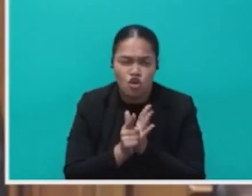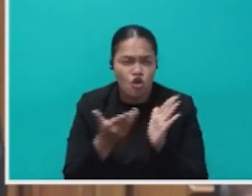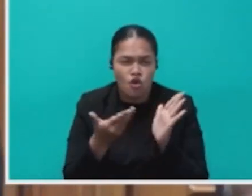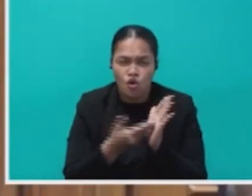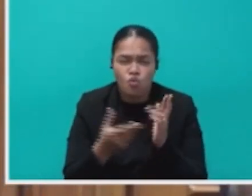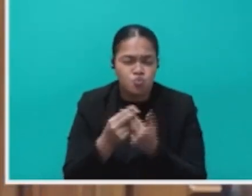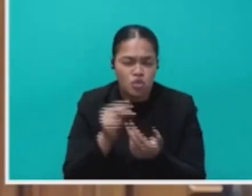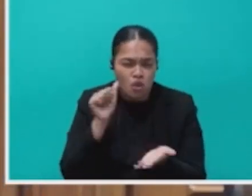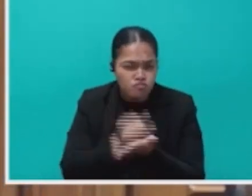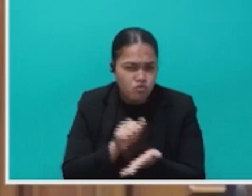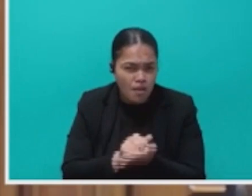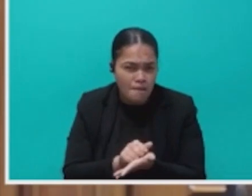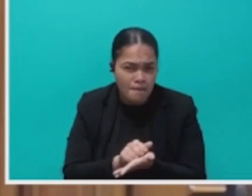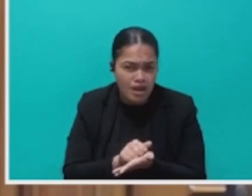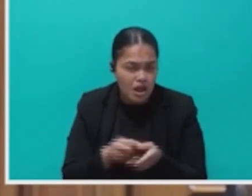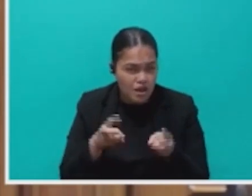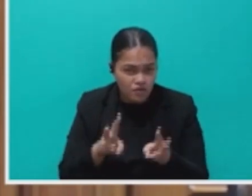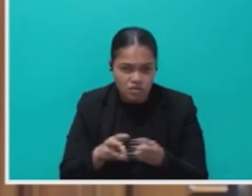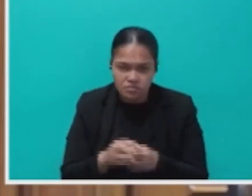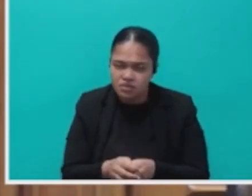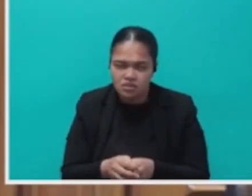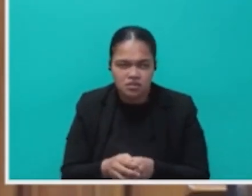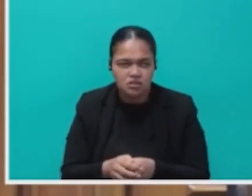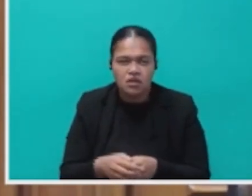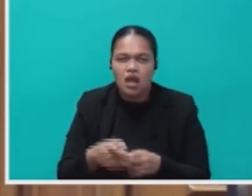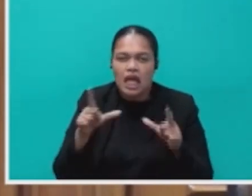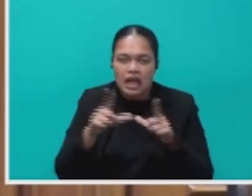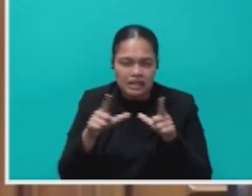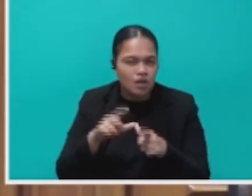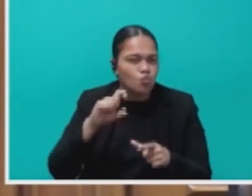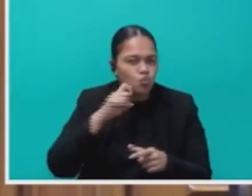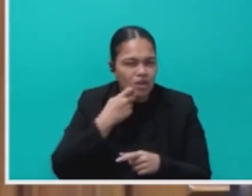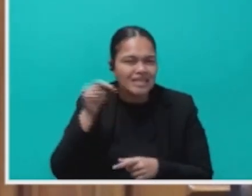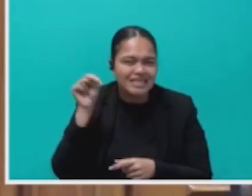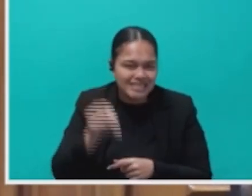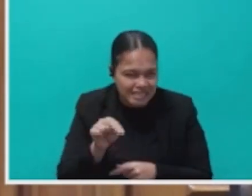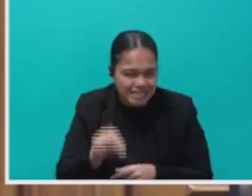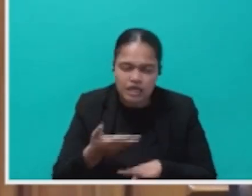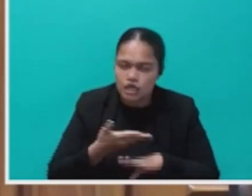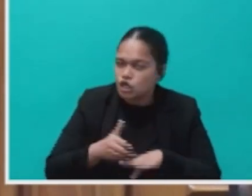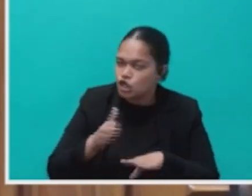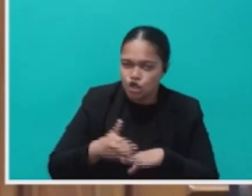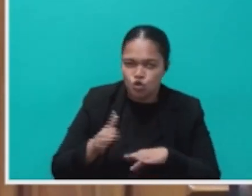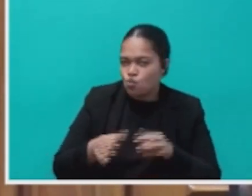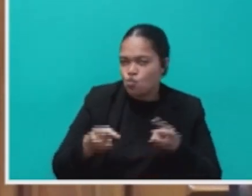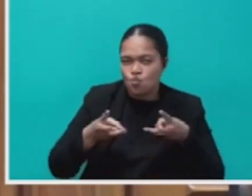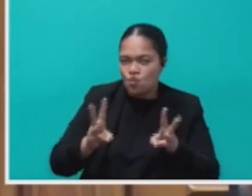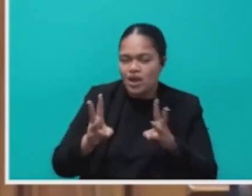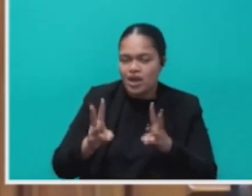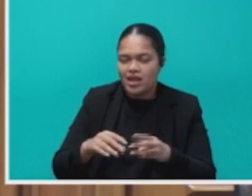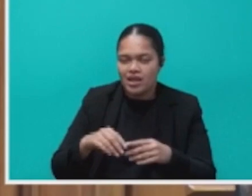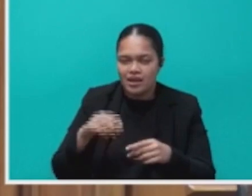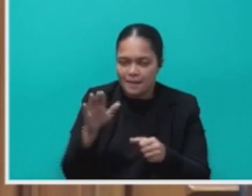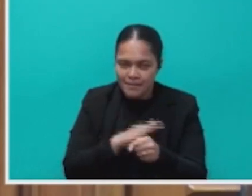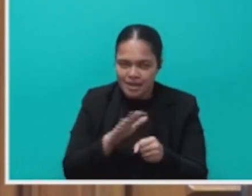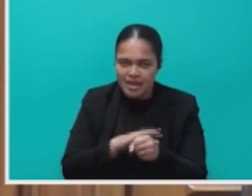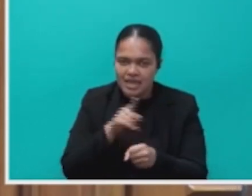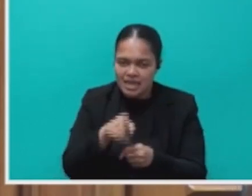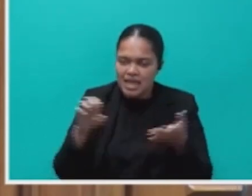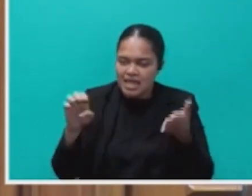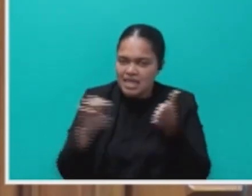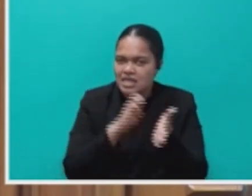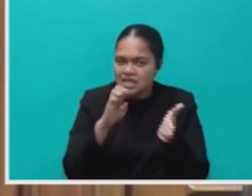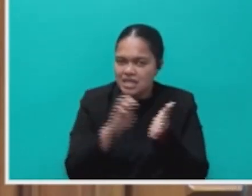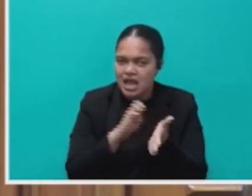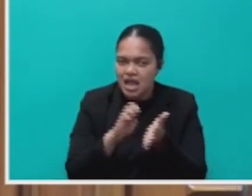proper enforcement is useless. LTA will need to devise new methods of enforcing the e-ticketing